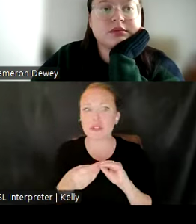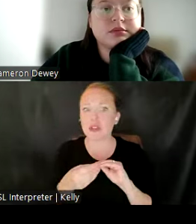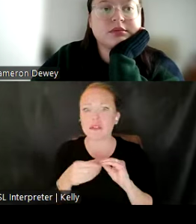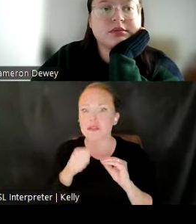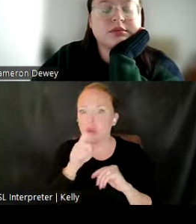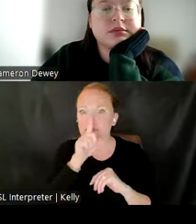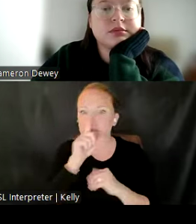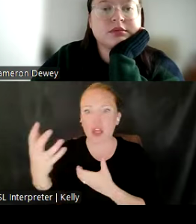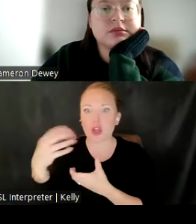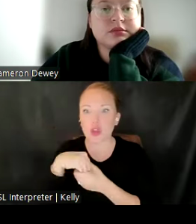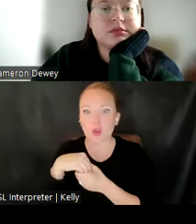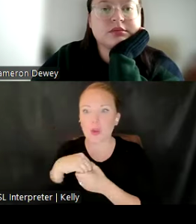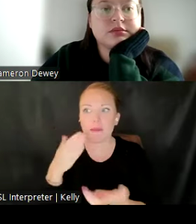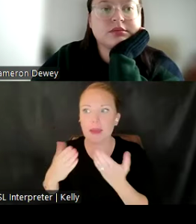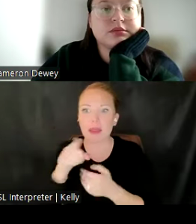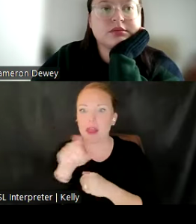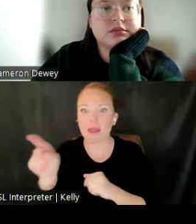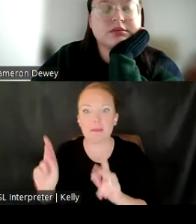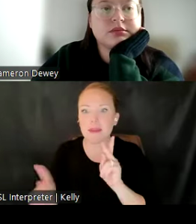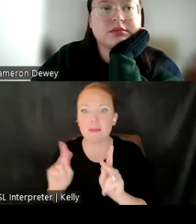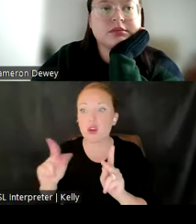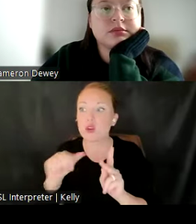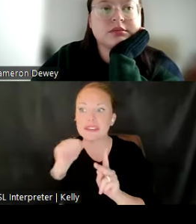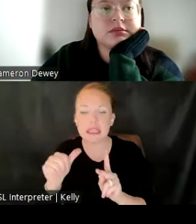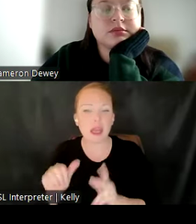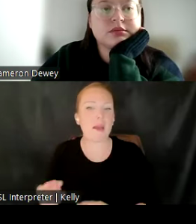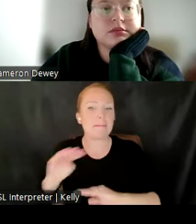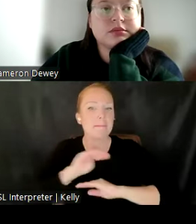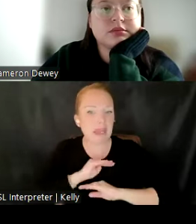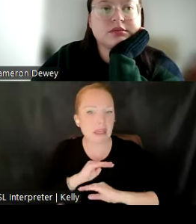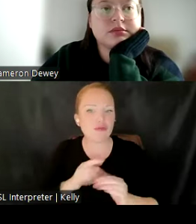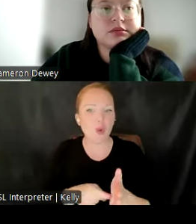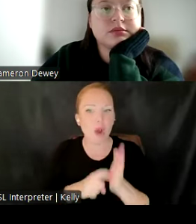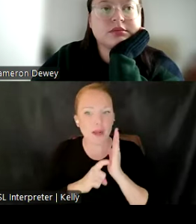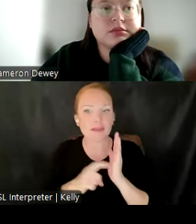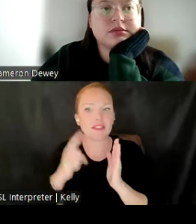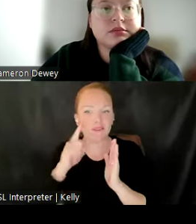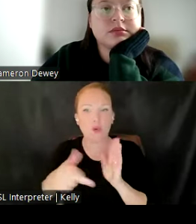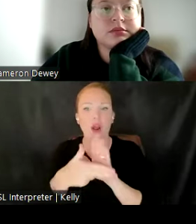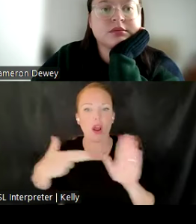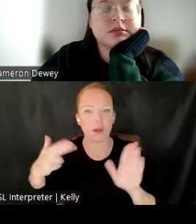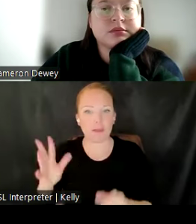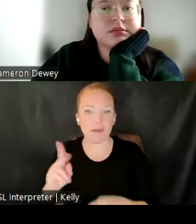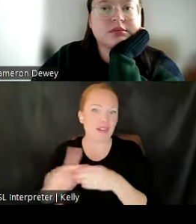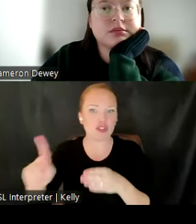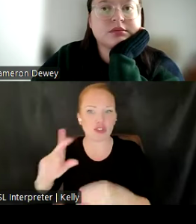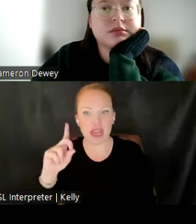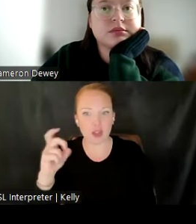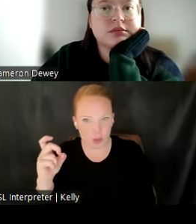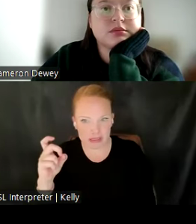who didn't meet the requirements to be diagnosed professionally. And we will also see